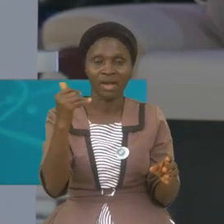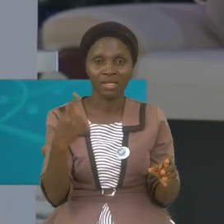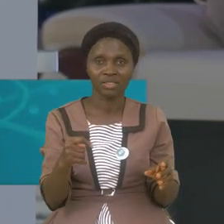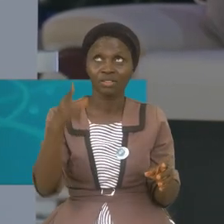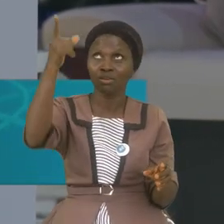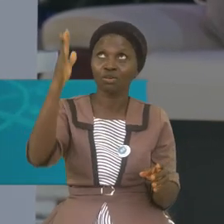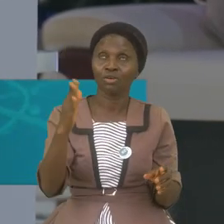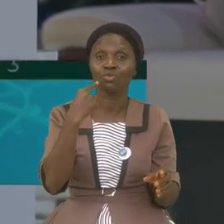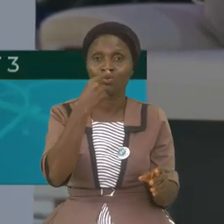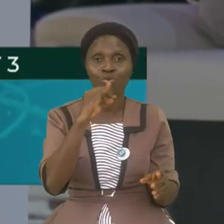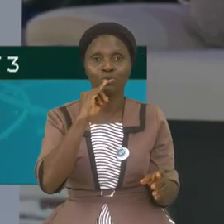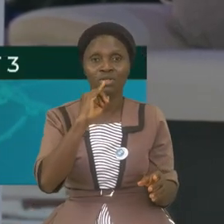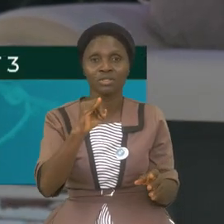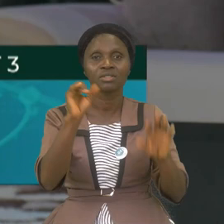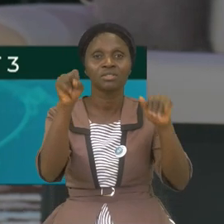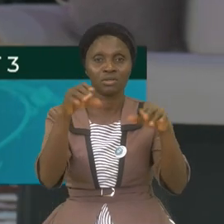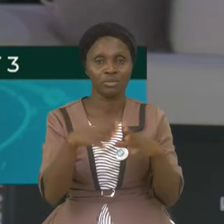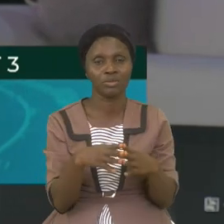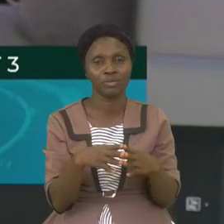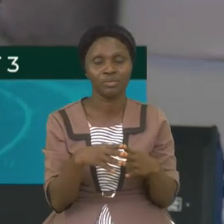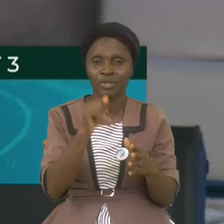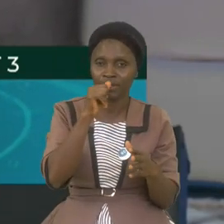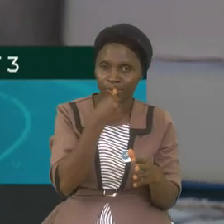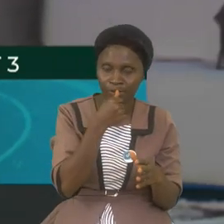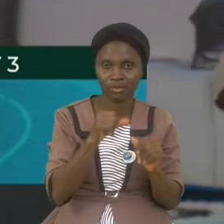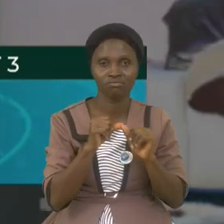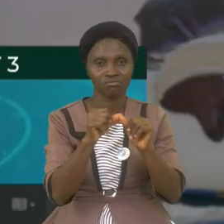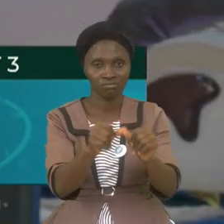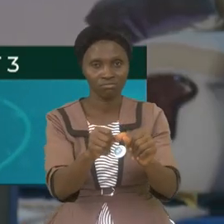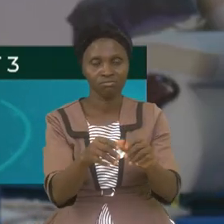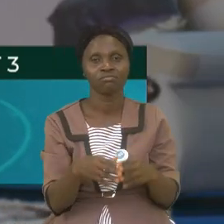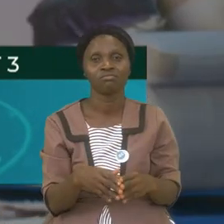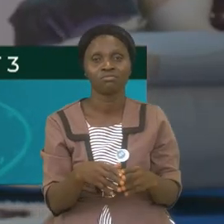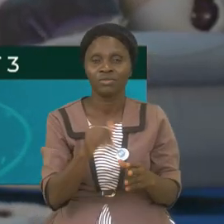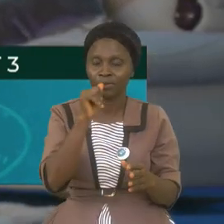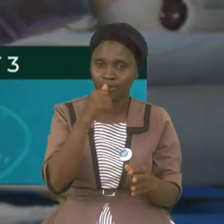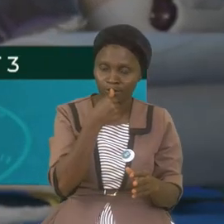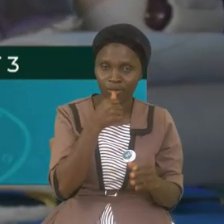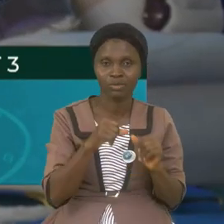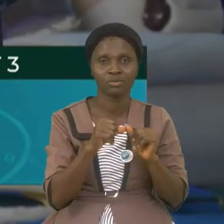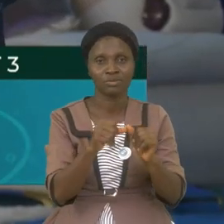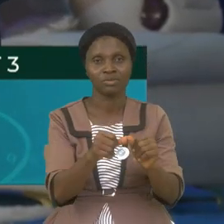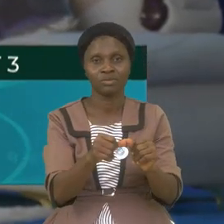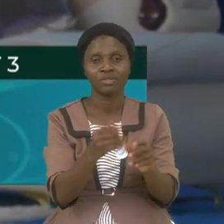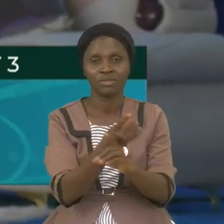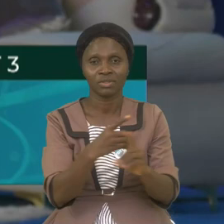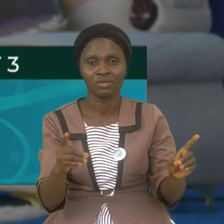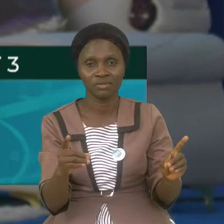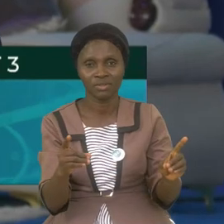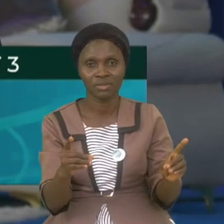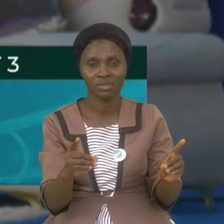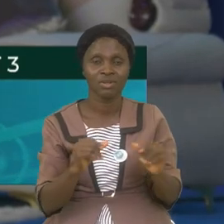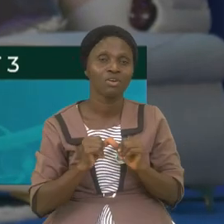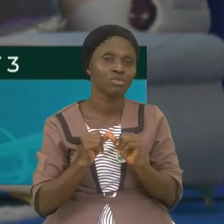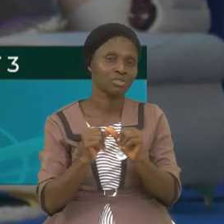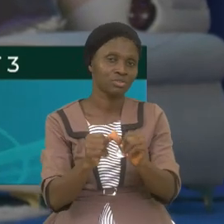is able. Enduring, lasting, durable, deliverance,